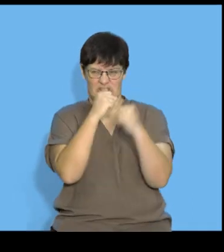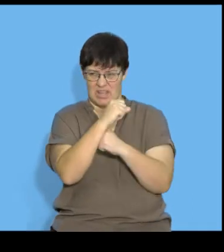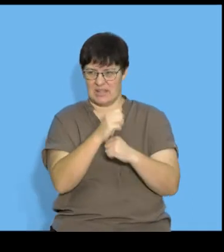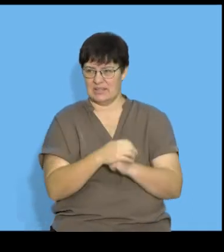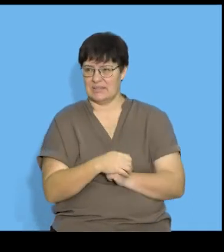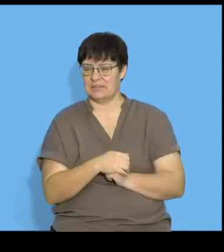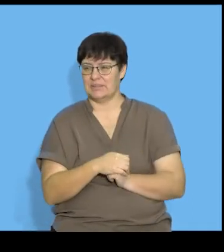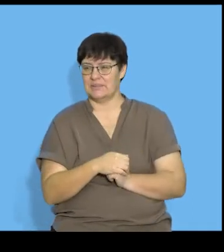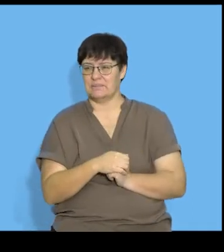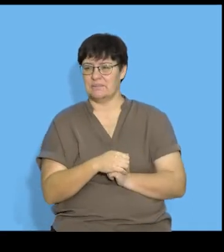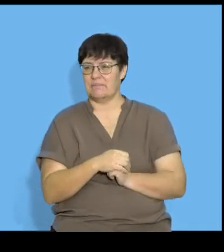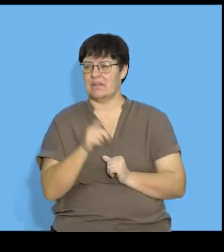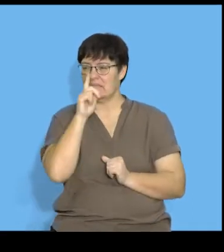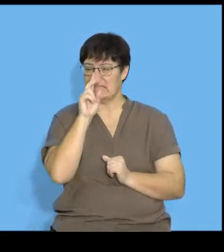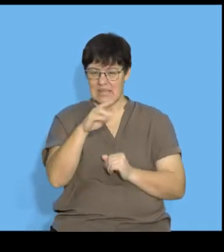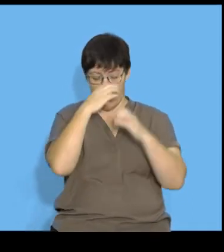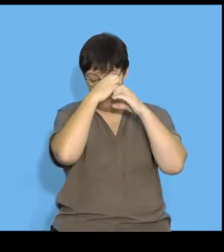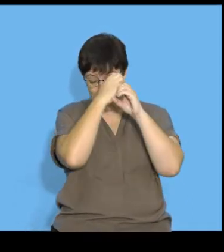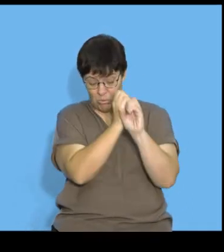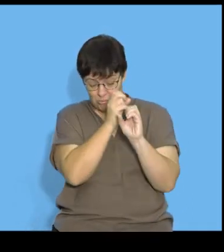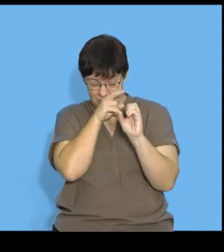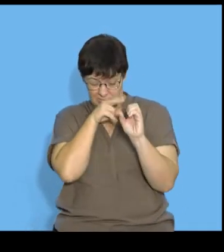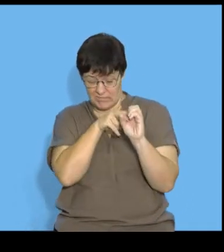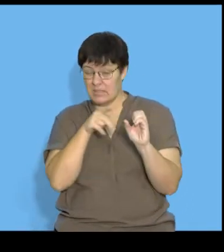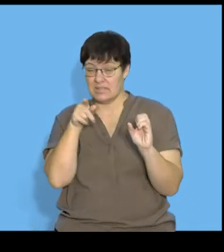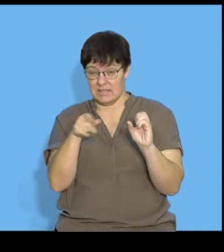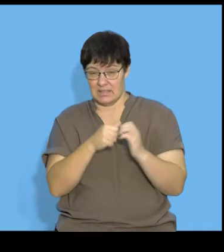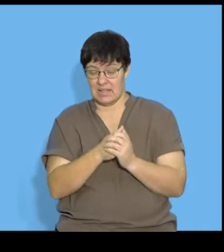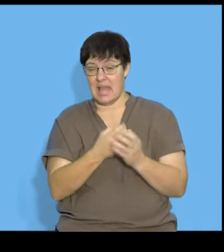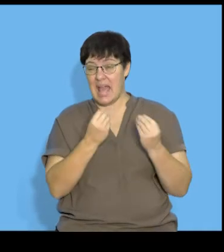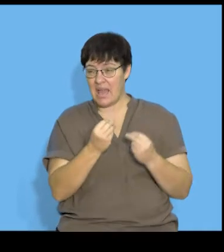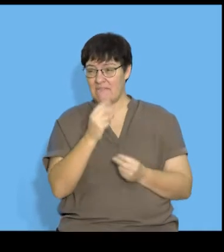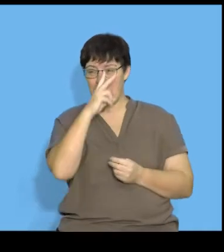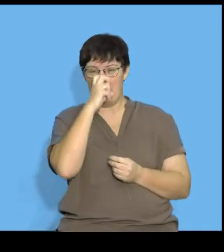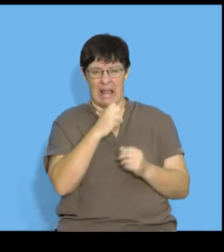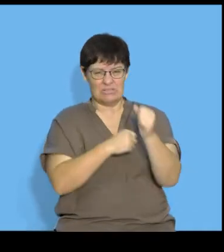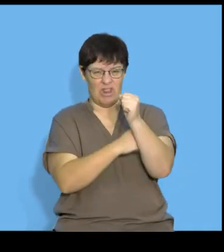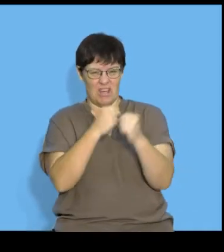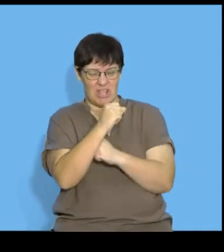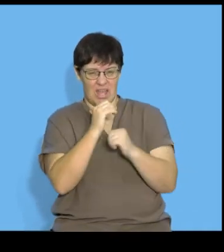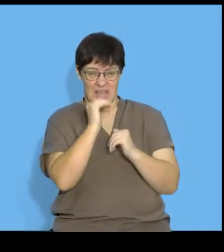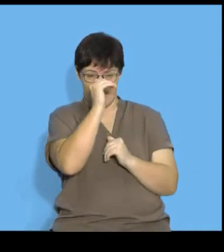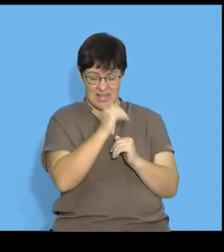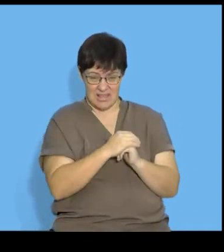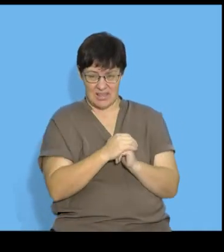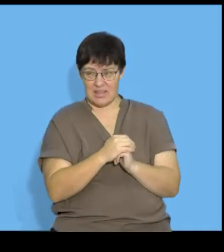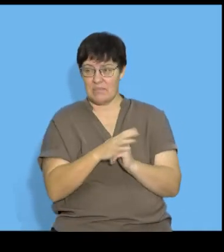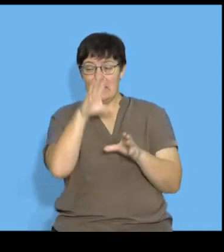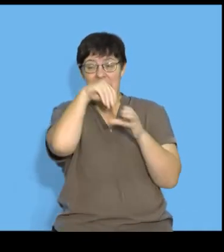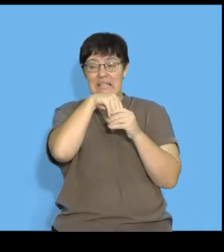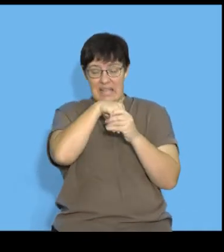here. If you see under the microscope, right, there's a big black structure at the top, and inside there, we've